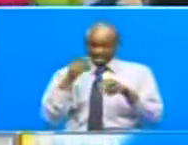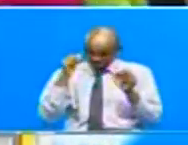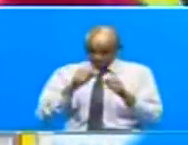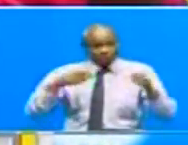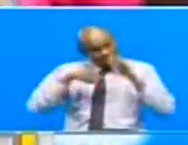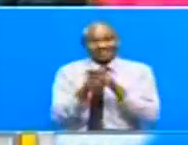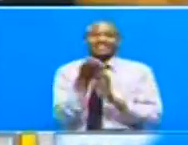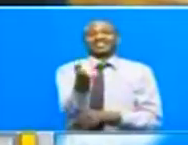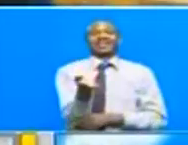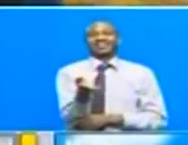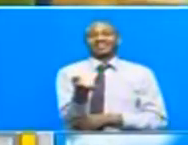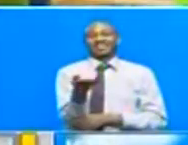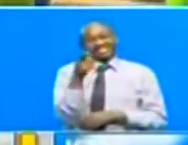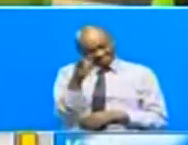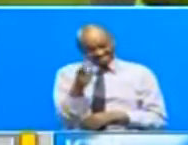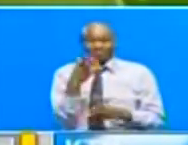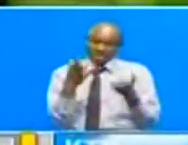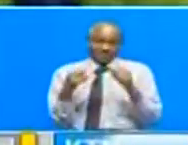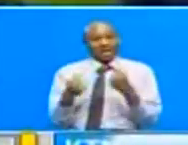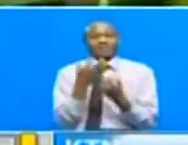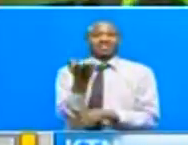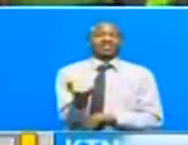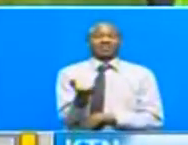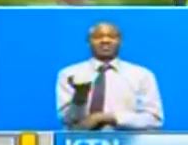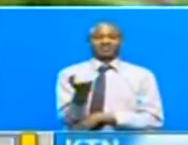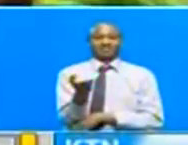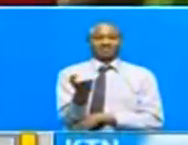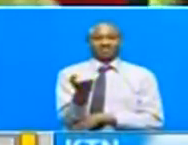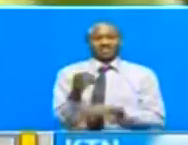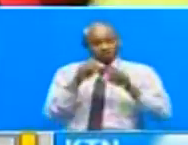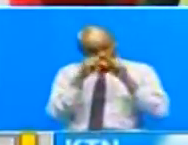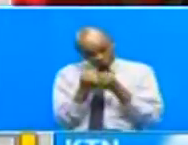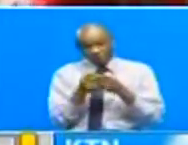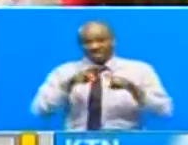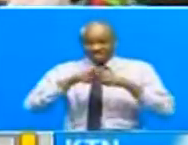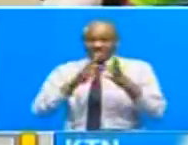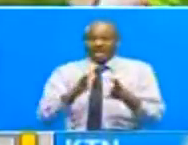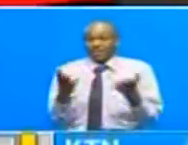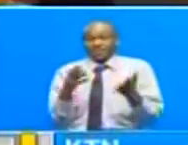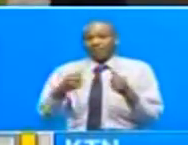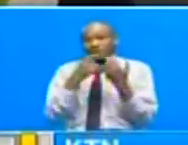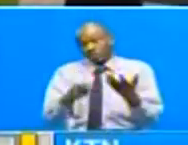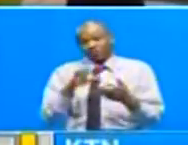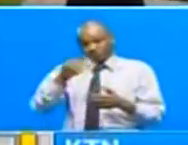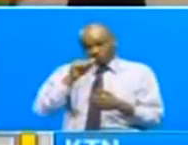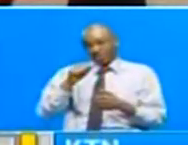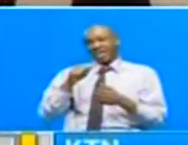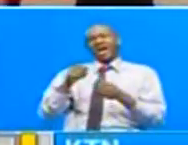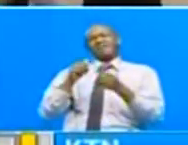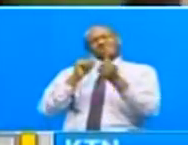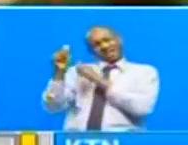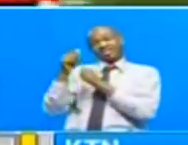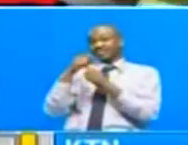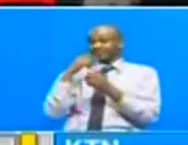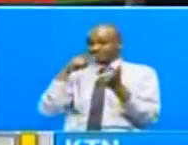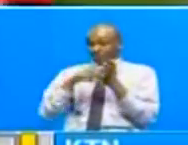system. So this is one of the things that might have happened ideally. A social engineering attack where from a hacker's point of